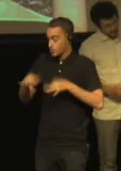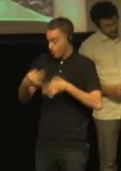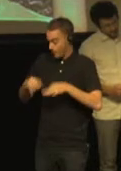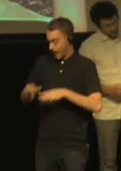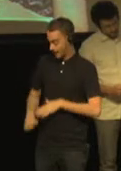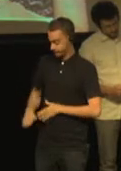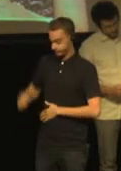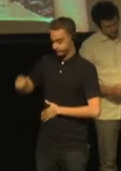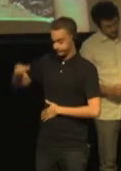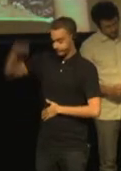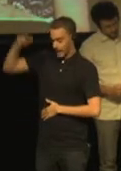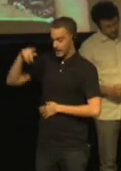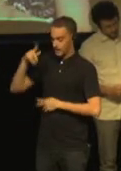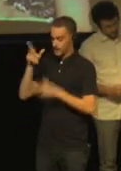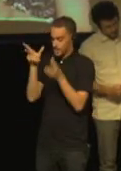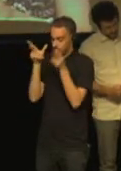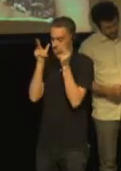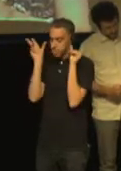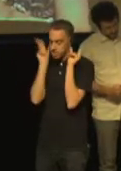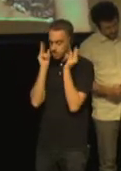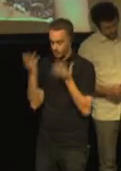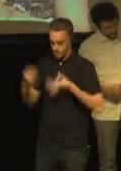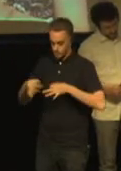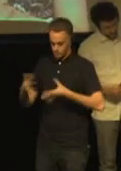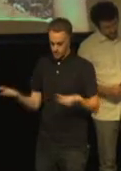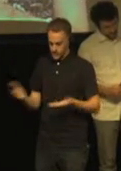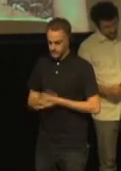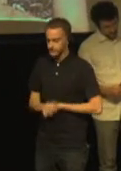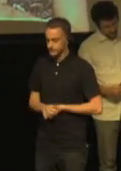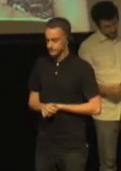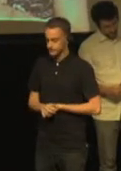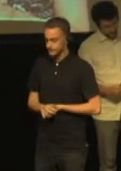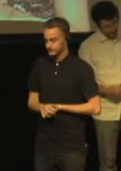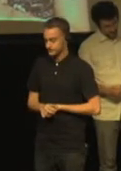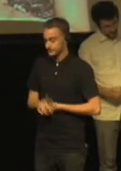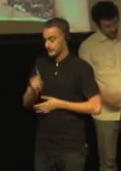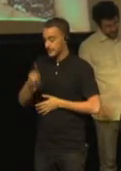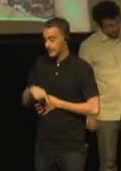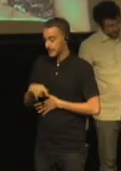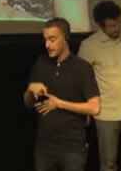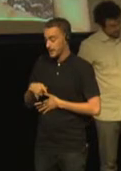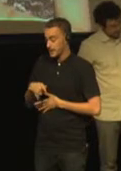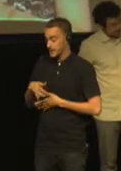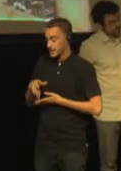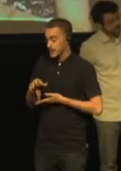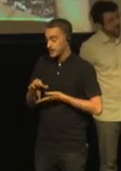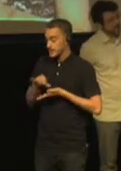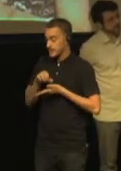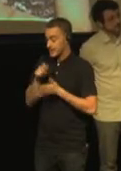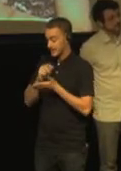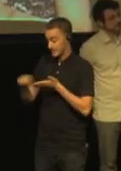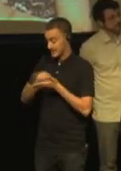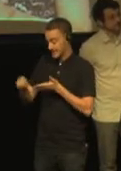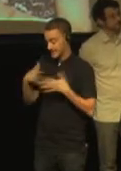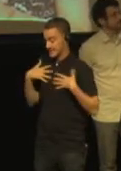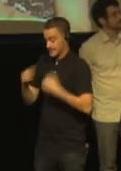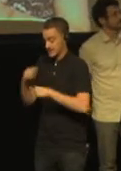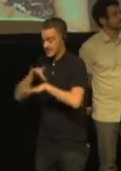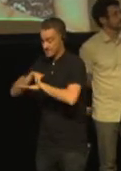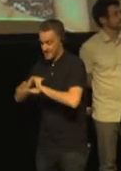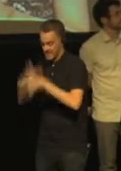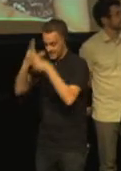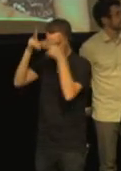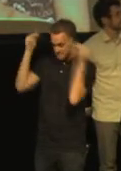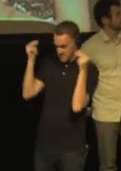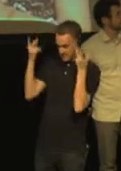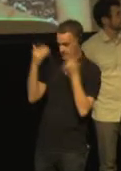is overlooked by our primary caregivers, our doctors and our social care workers, because they're treating a